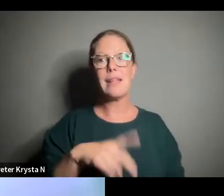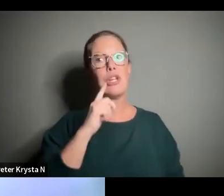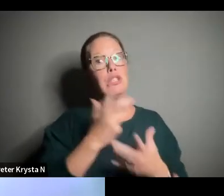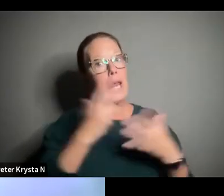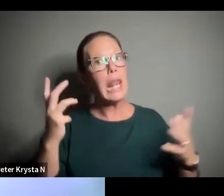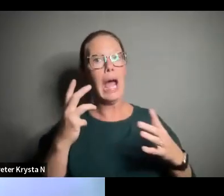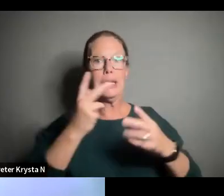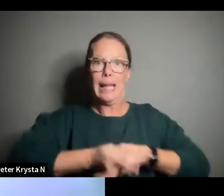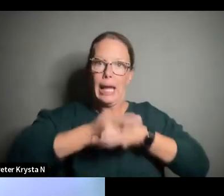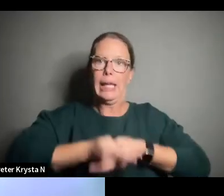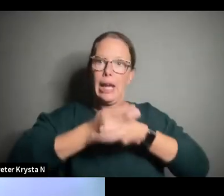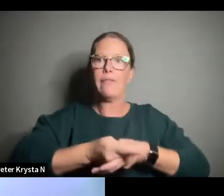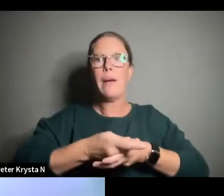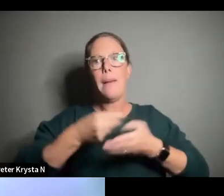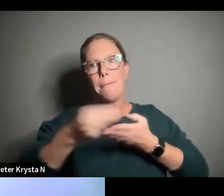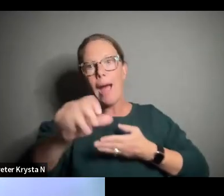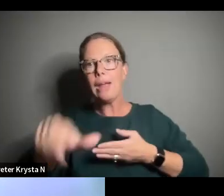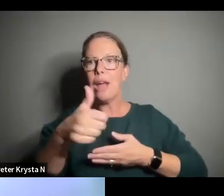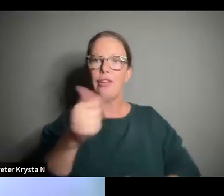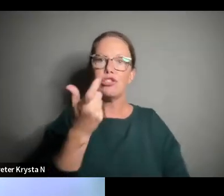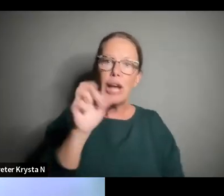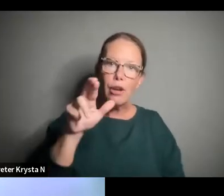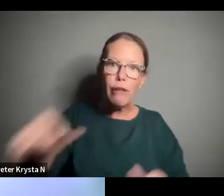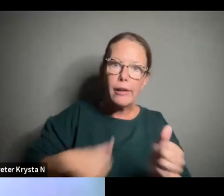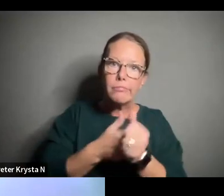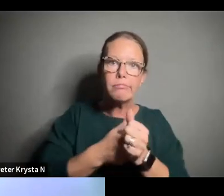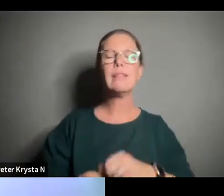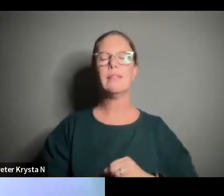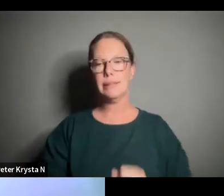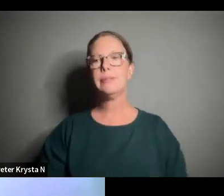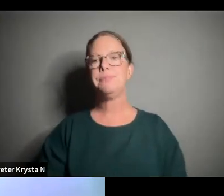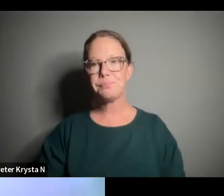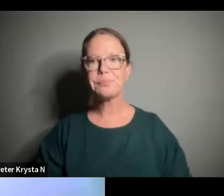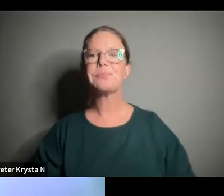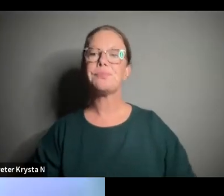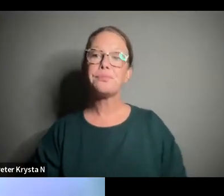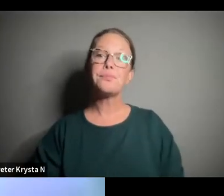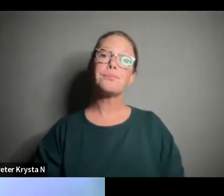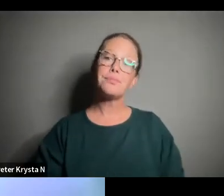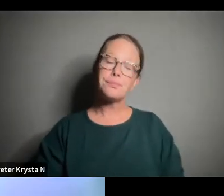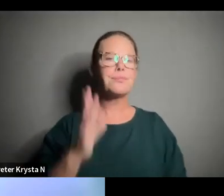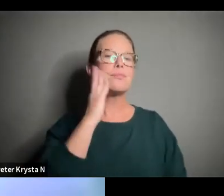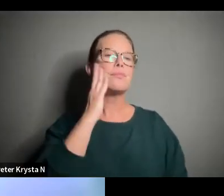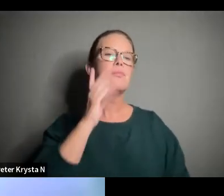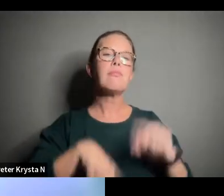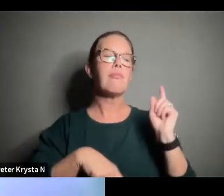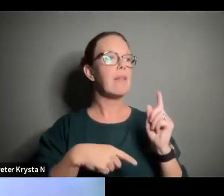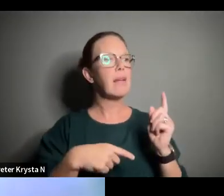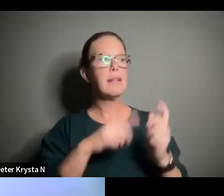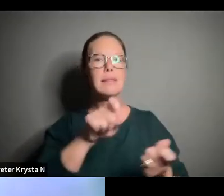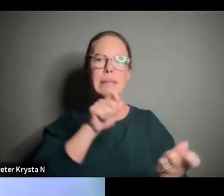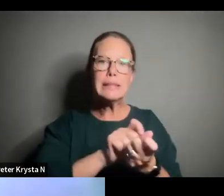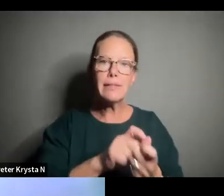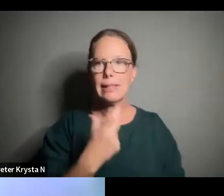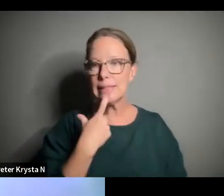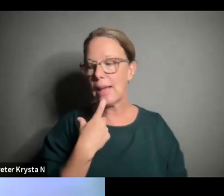taken care of, buying another generator. There's a lot to be done. Now, I know that you can't specifically say